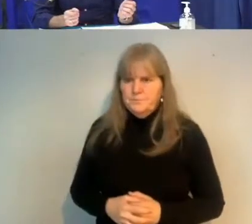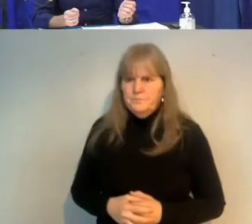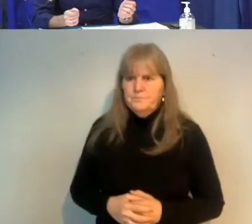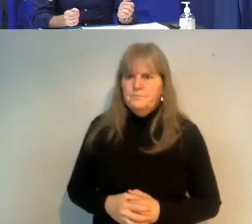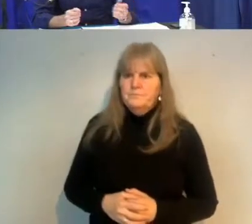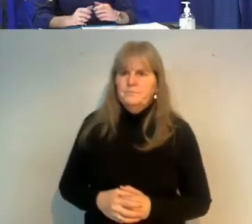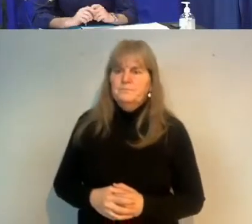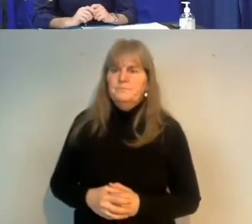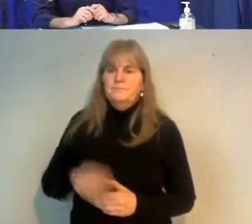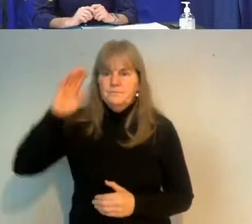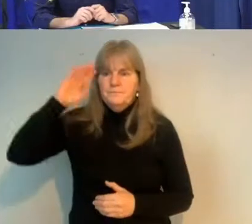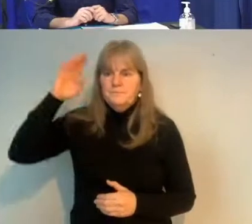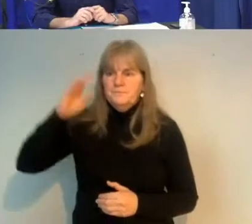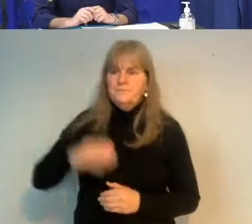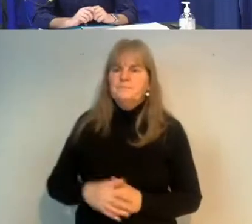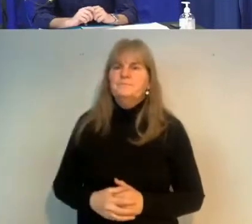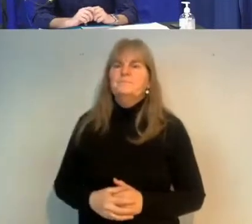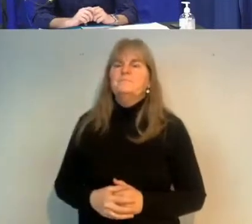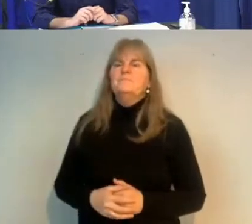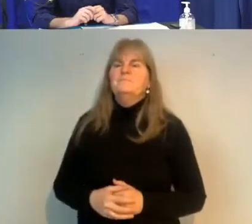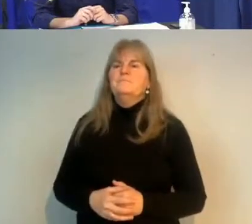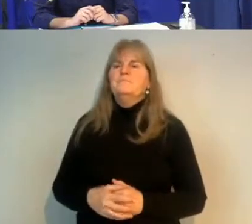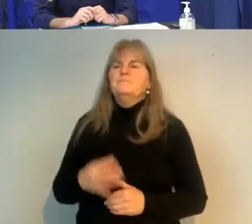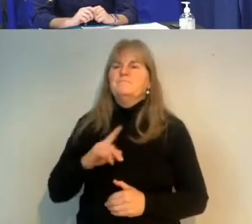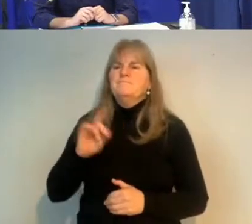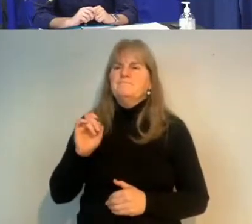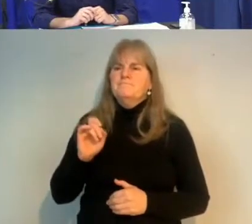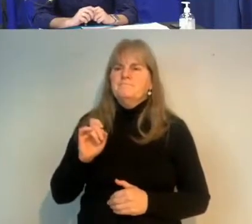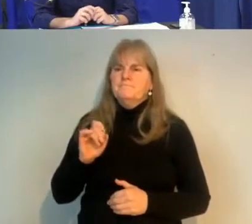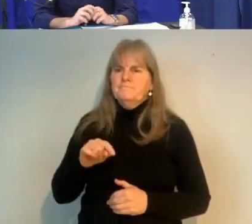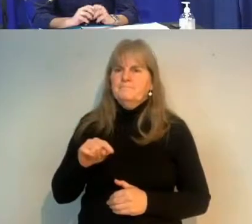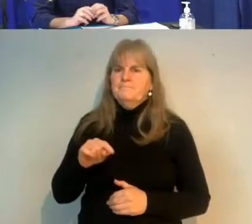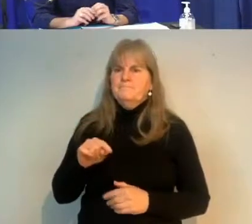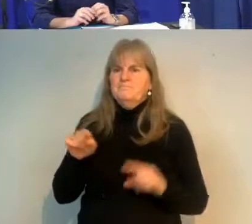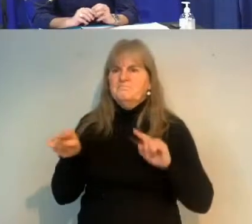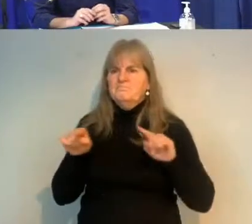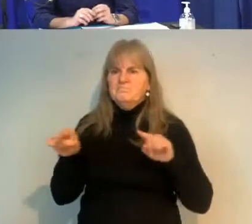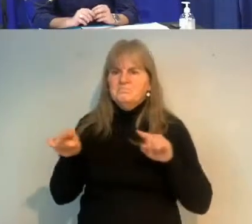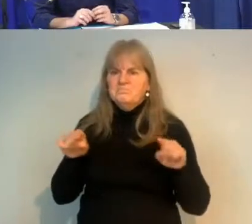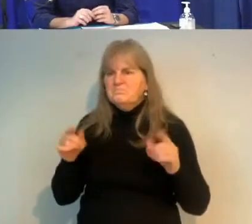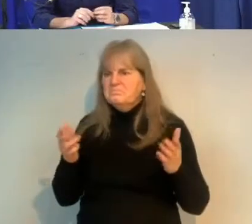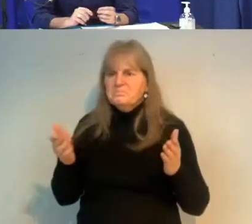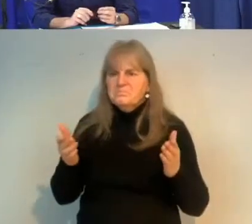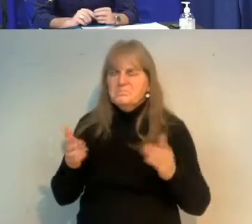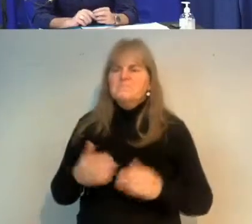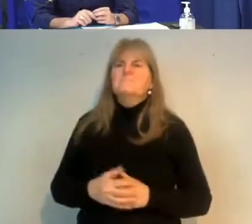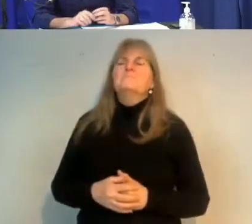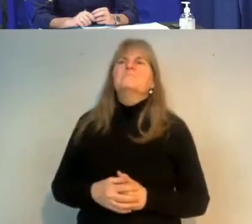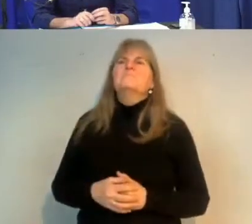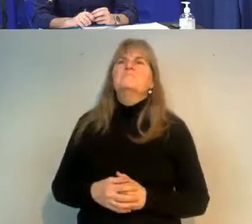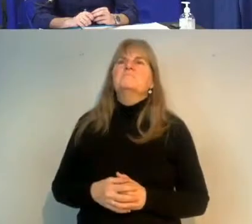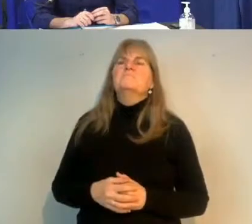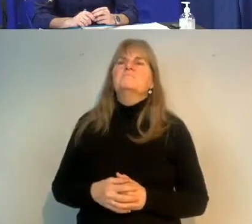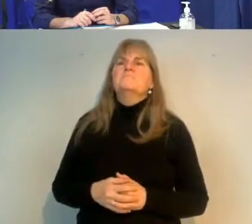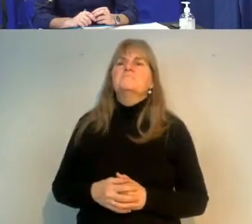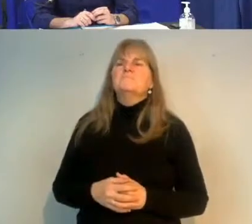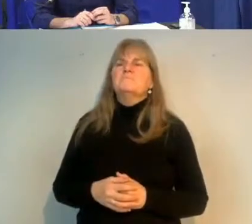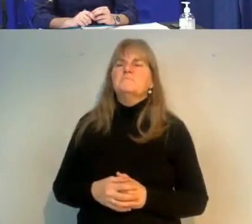Hi. My question is either for the Premier or for Dr. Elliott, whoever's best to speak on